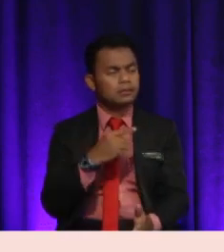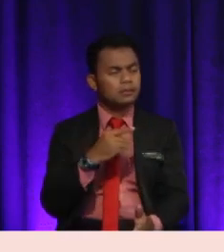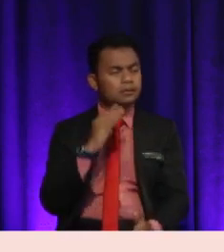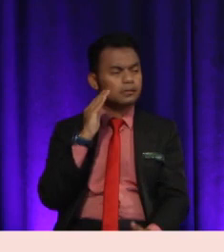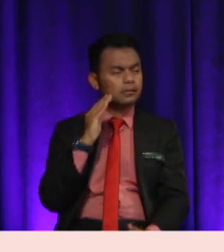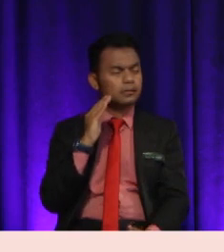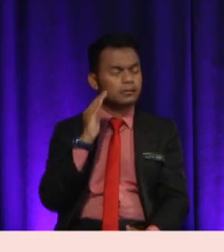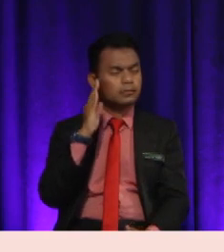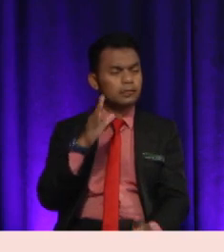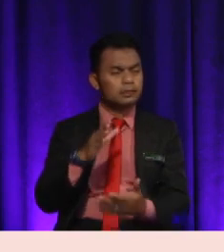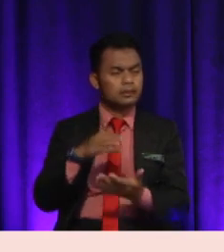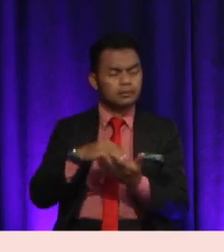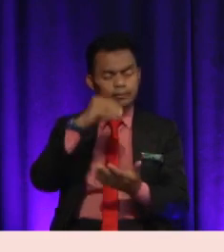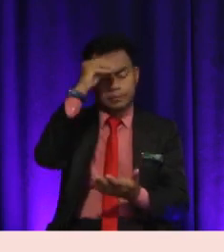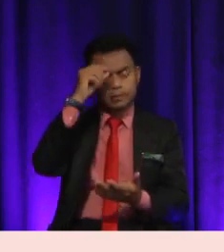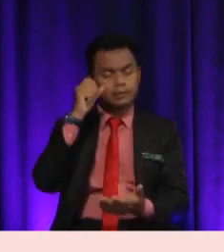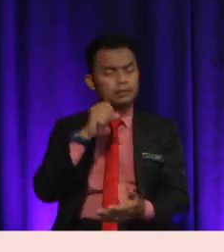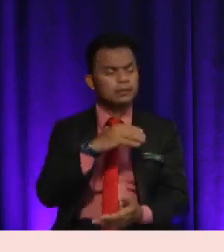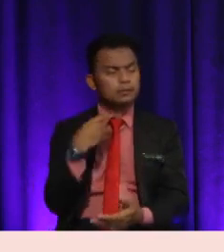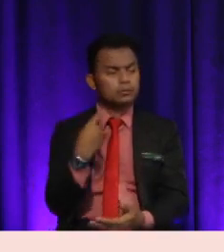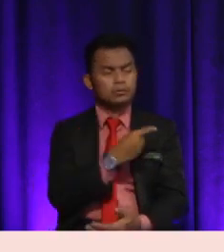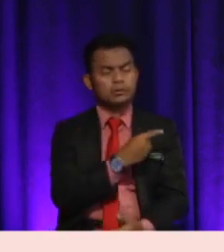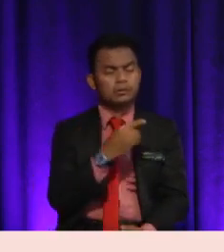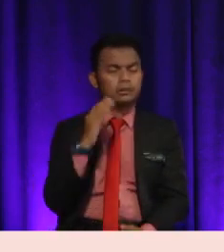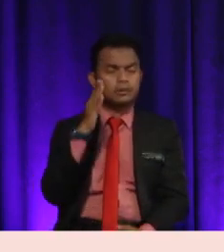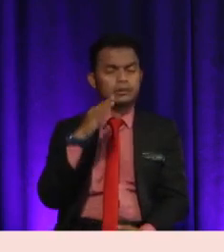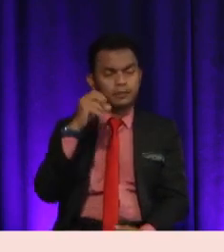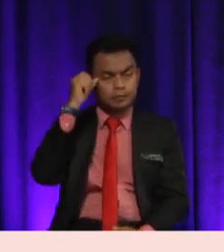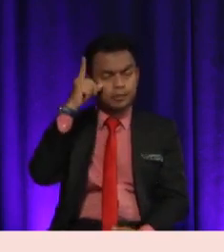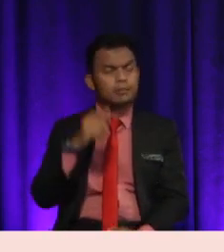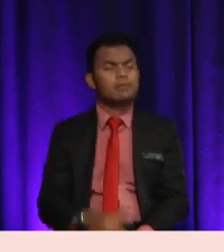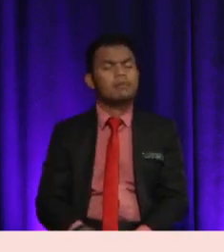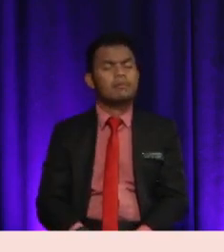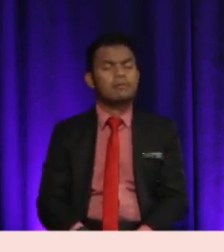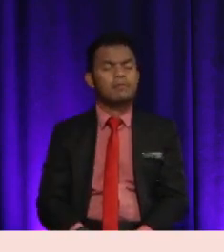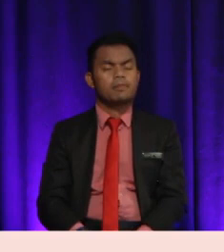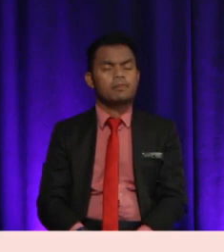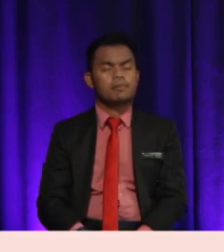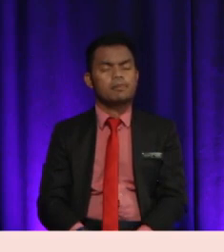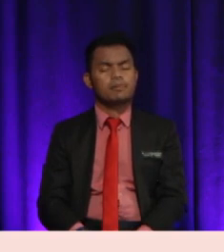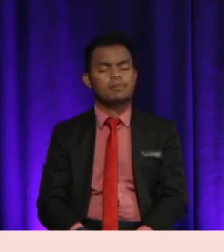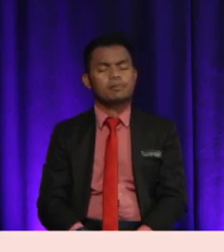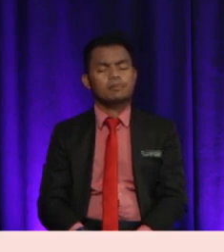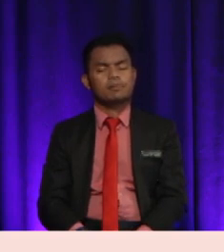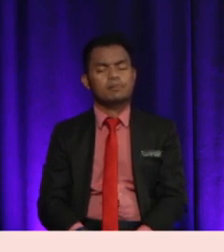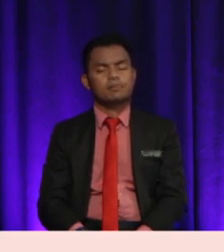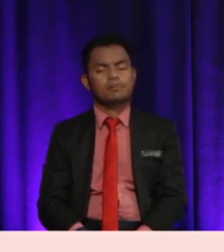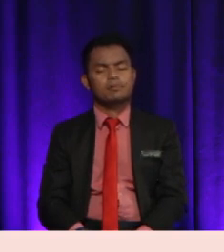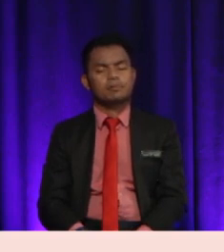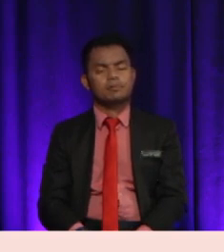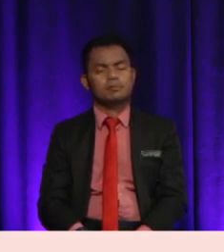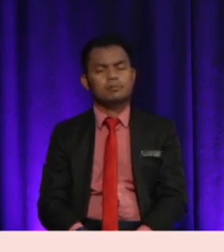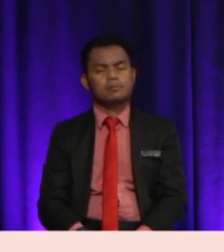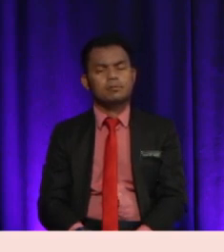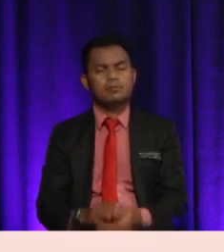savings. Okay, she was even willing to use her own savings to get it. So remember, after this, we look